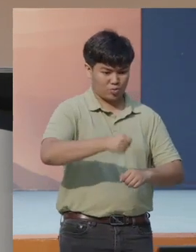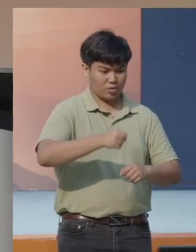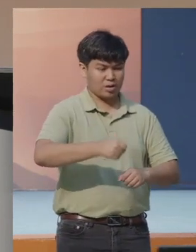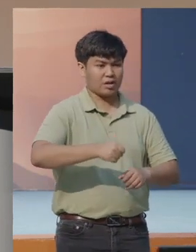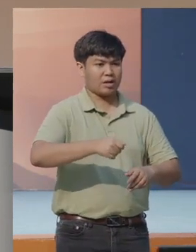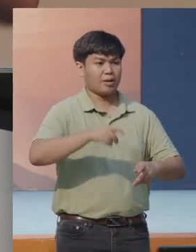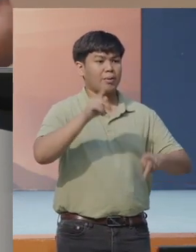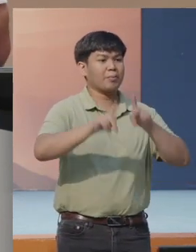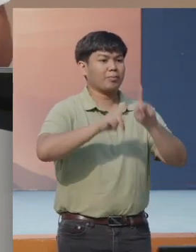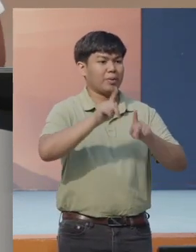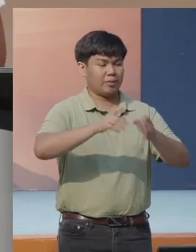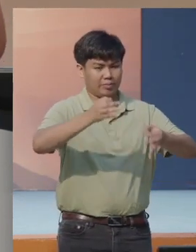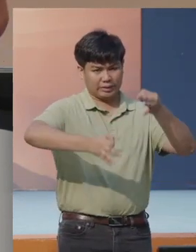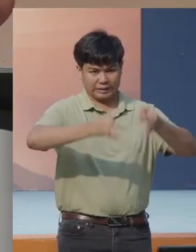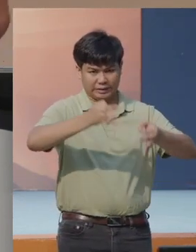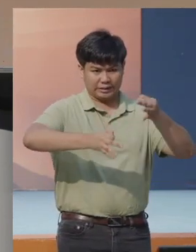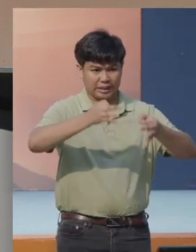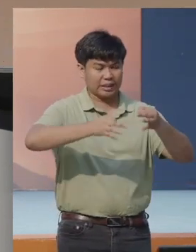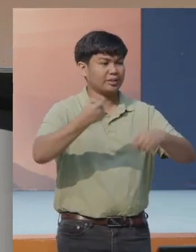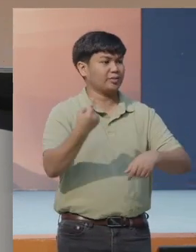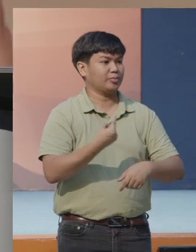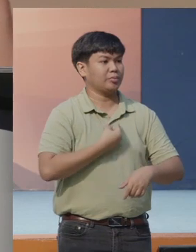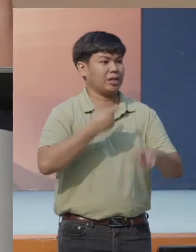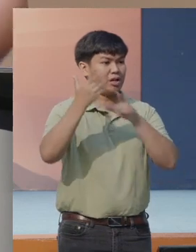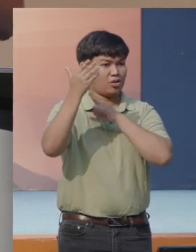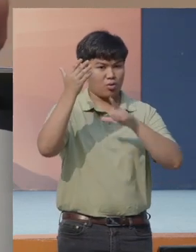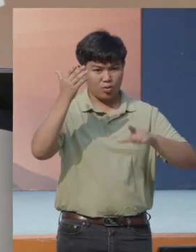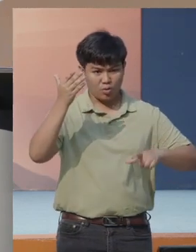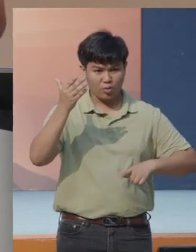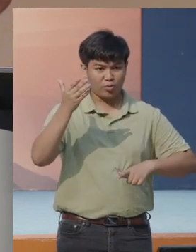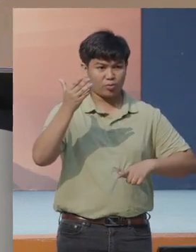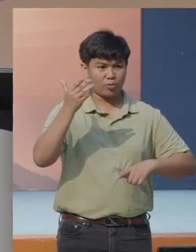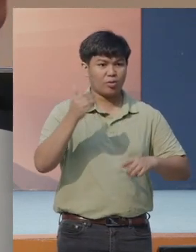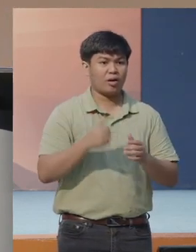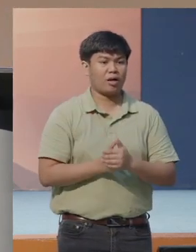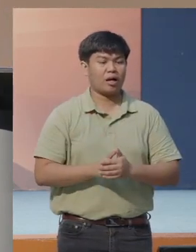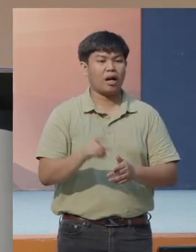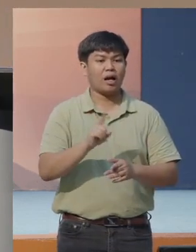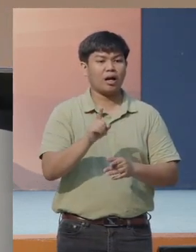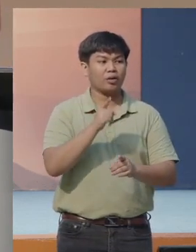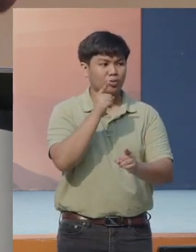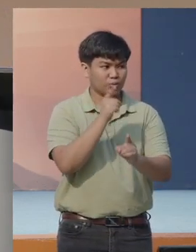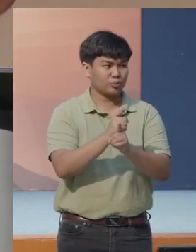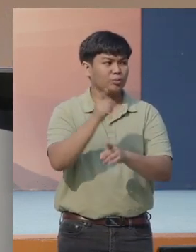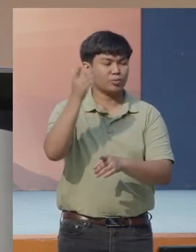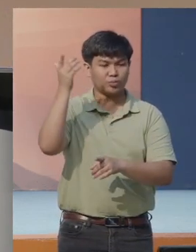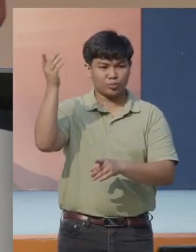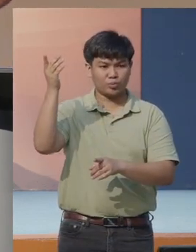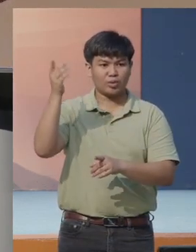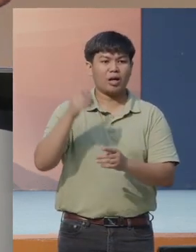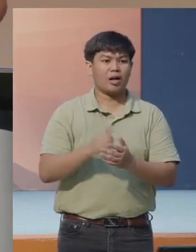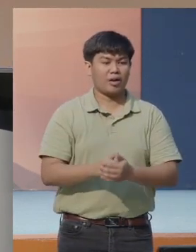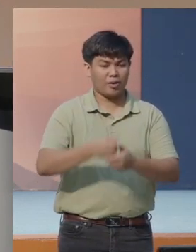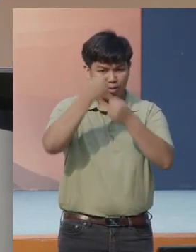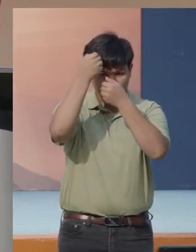people. Judge me, O Lord, according to my righteousness and according to the integrity